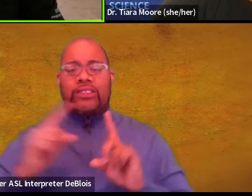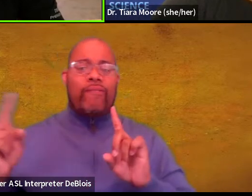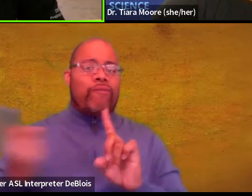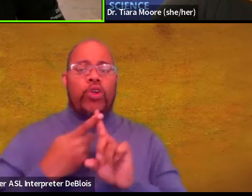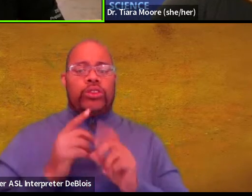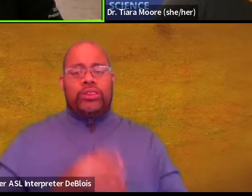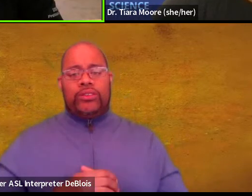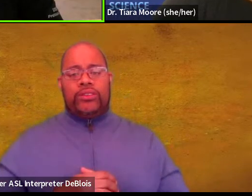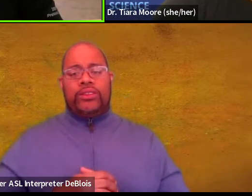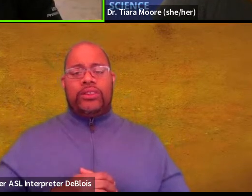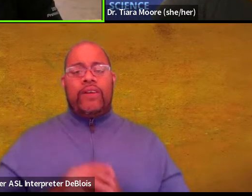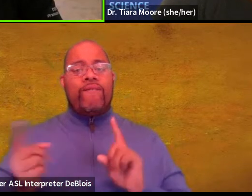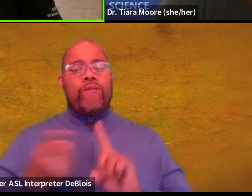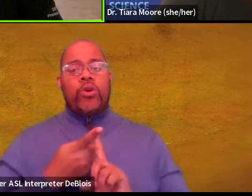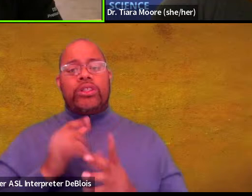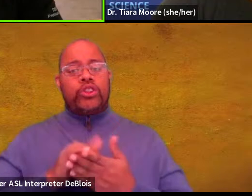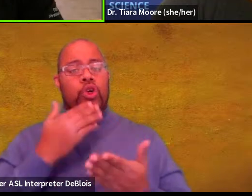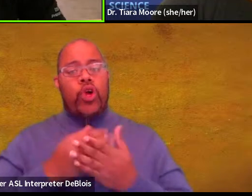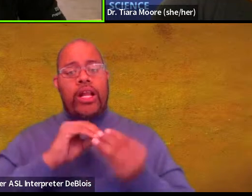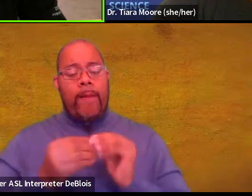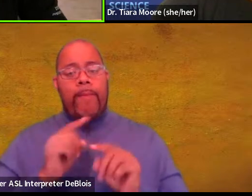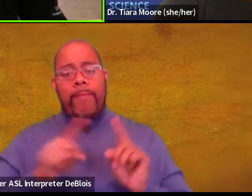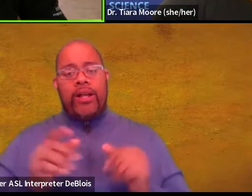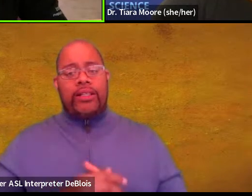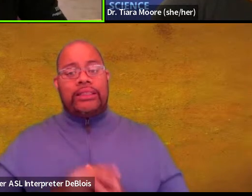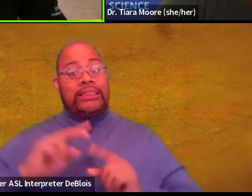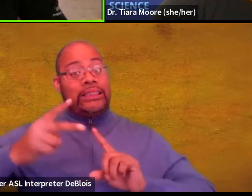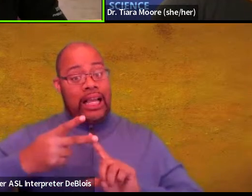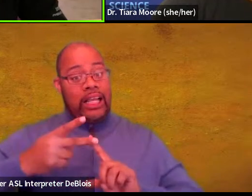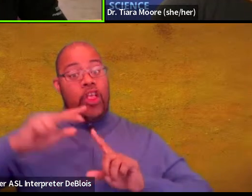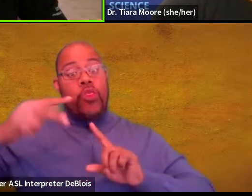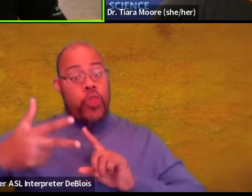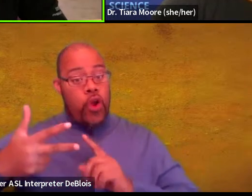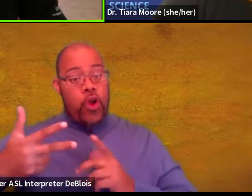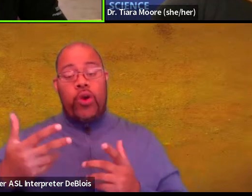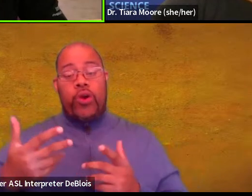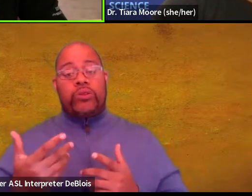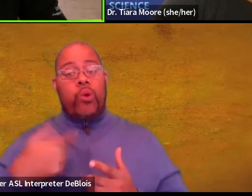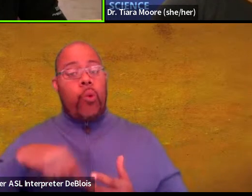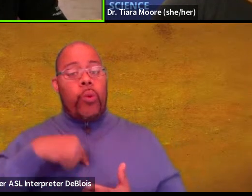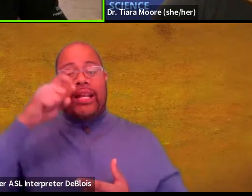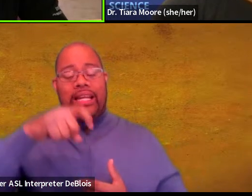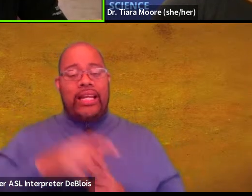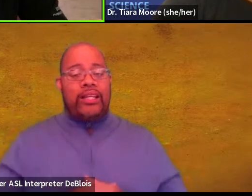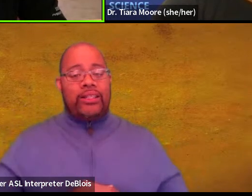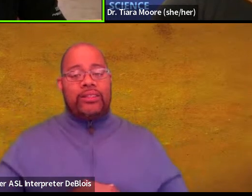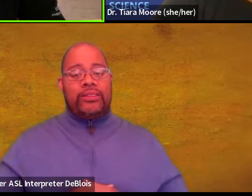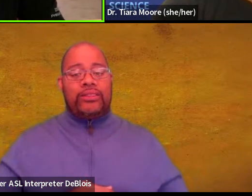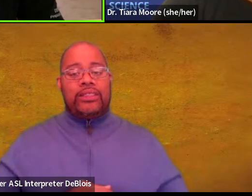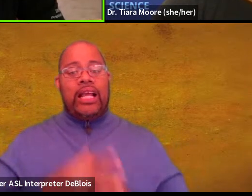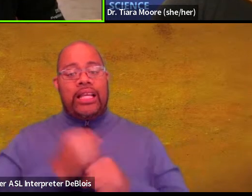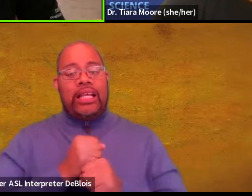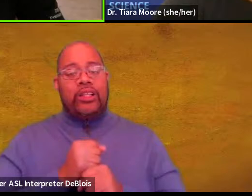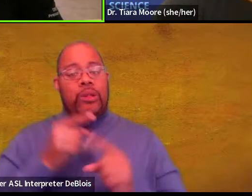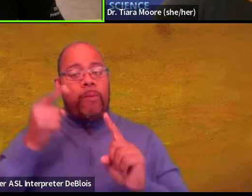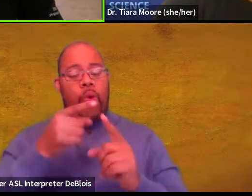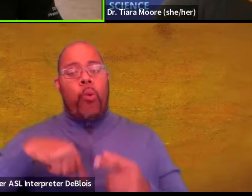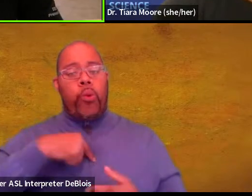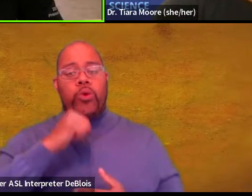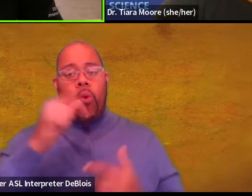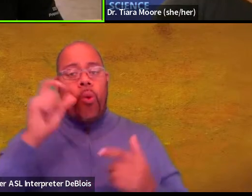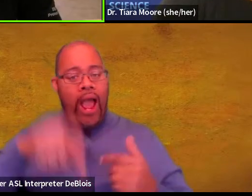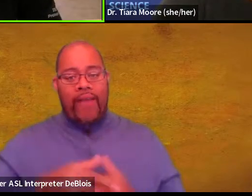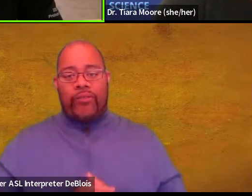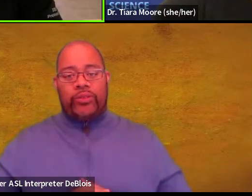firsts. First is a good number, but second, third, we need to get to the point where we don't